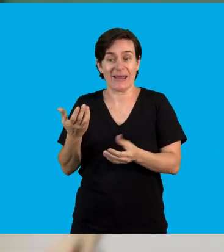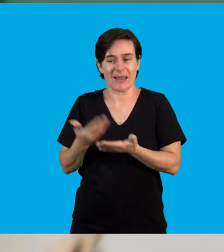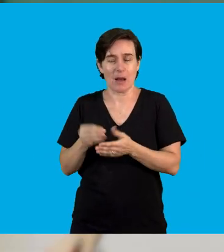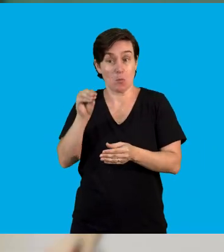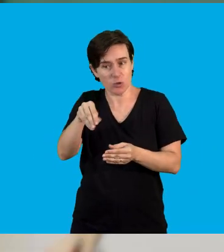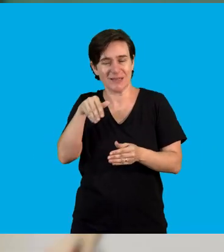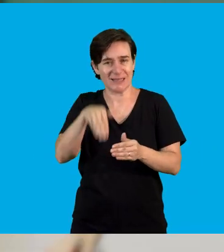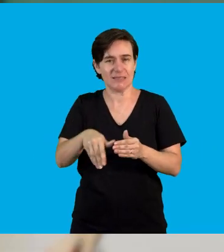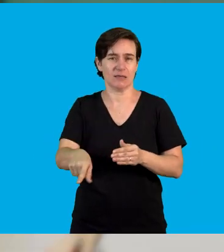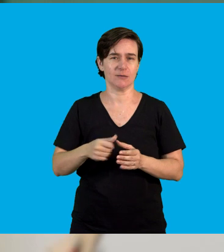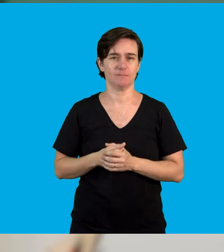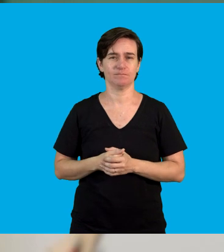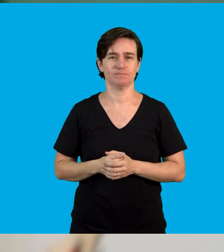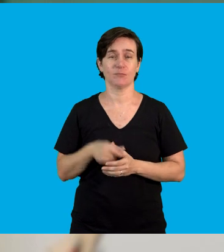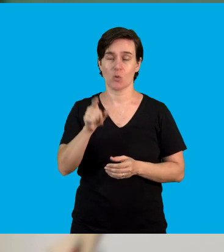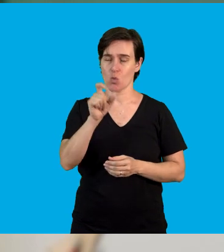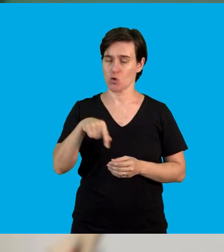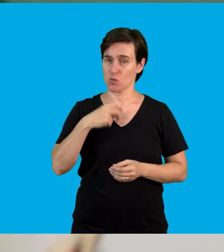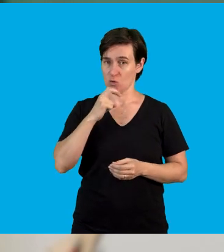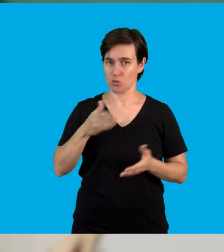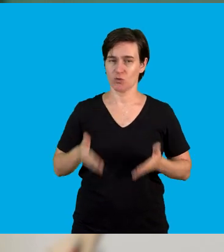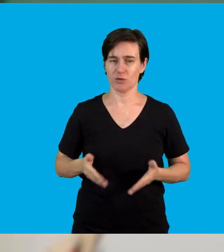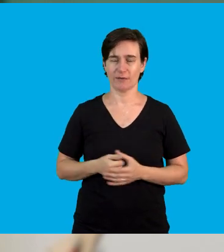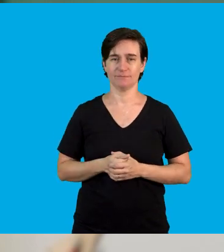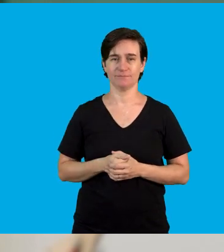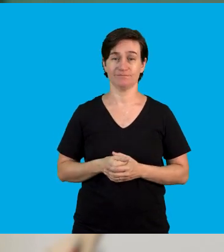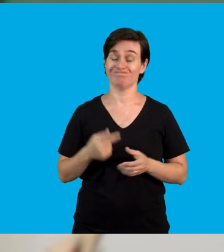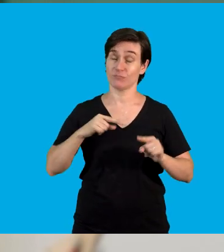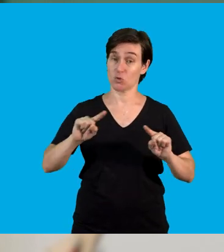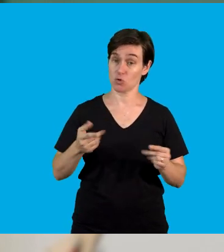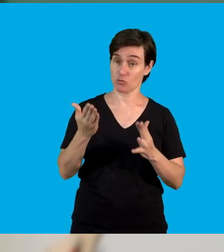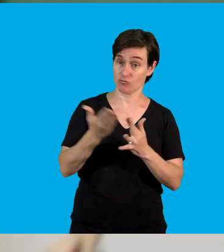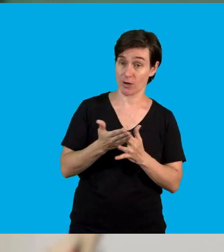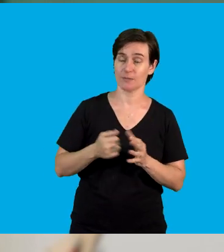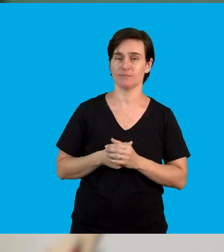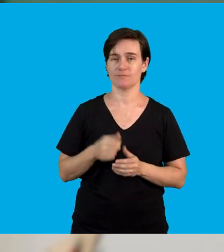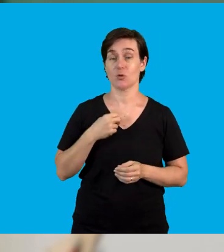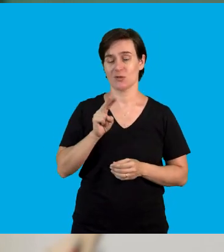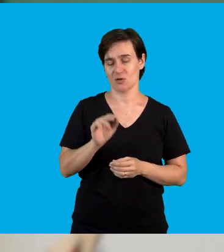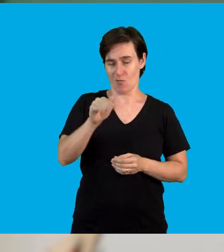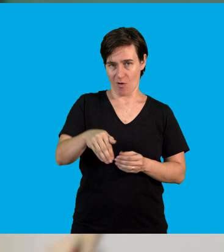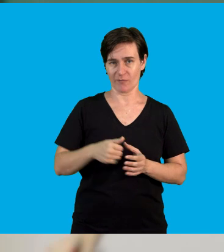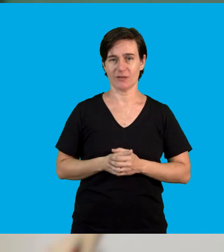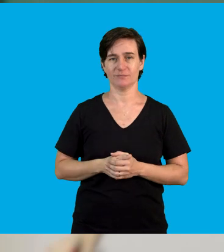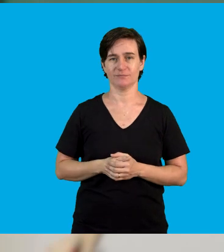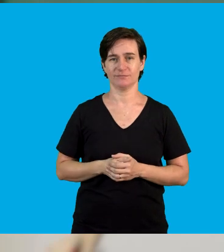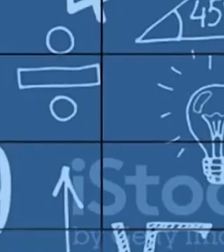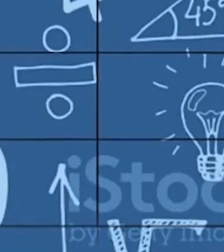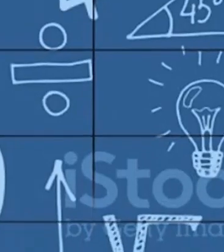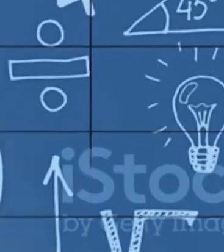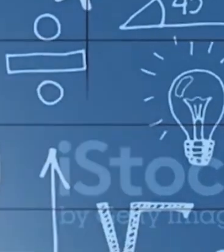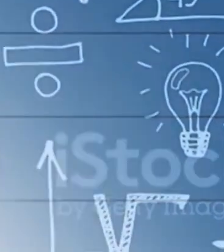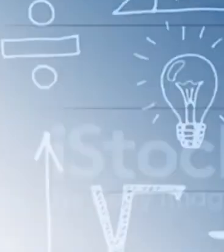we are going to be using during this lesson. Let's quickly go to an ad break, and then we'll see you just now for the rest of our lesson.